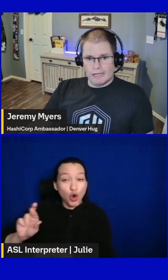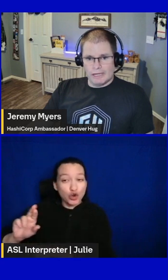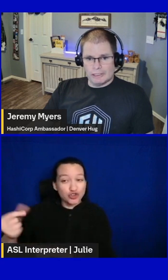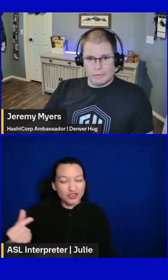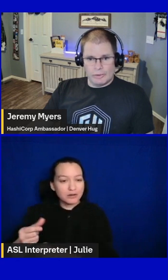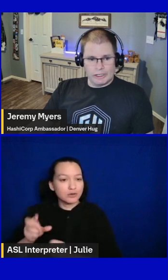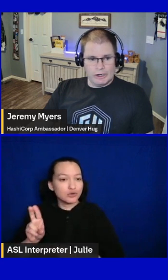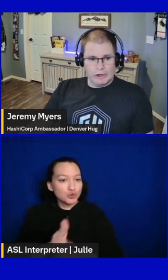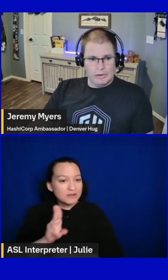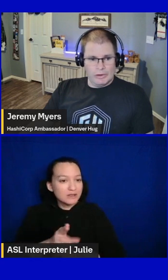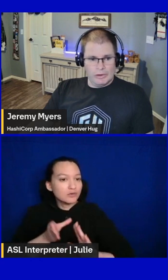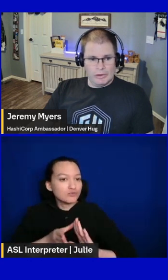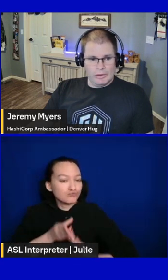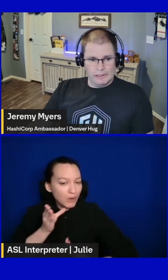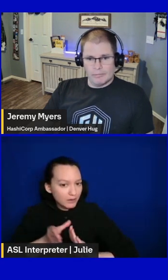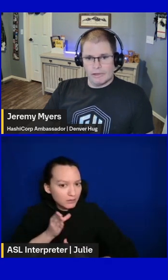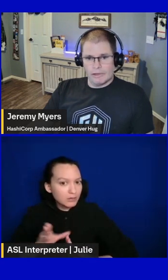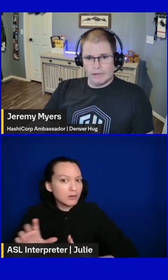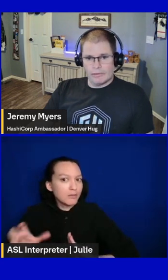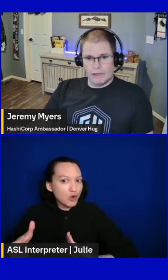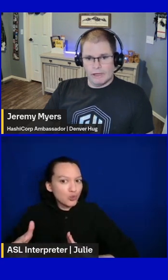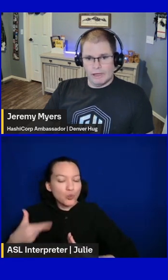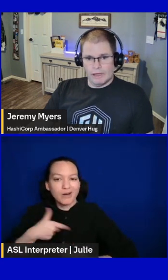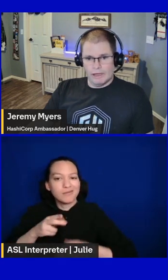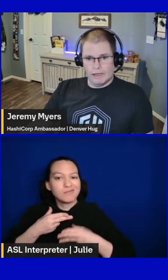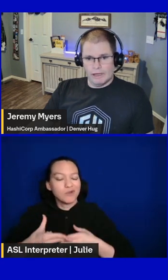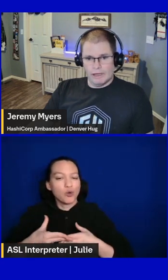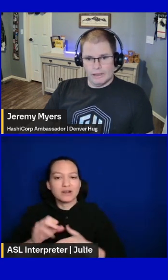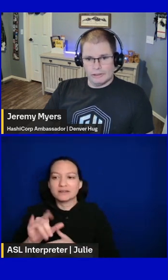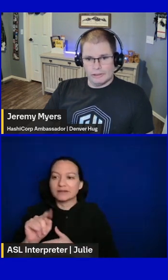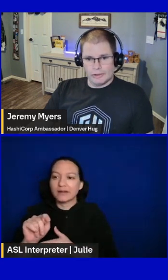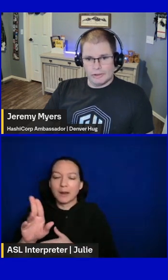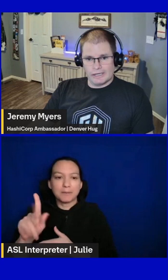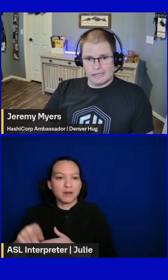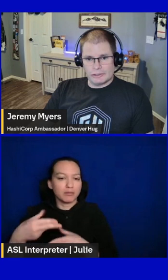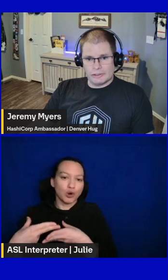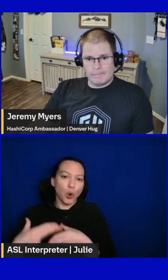run module, and we called the setup